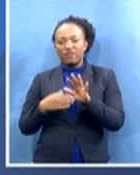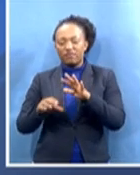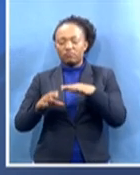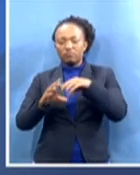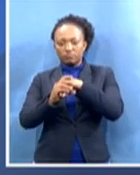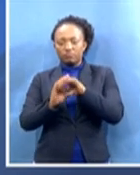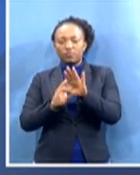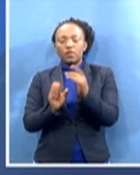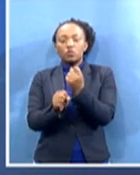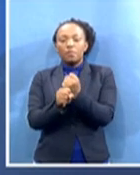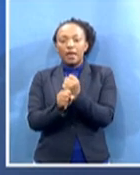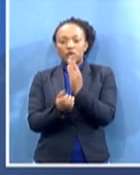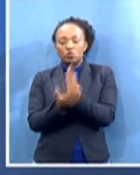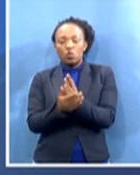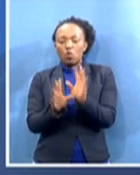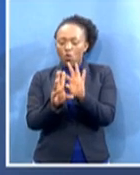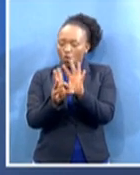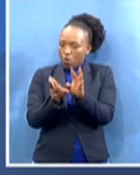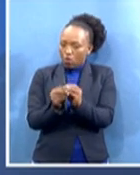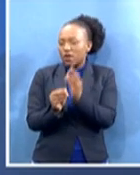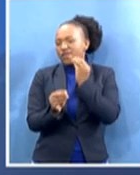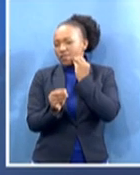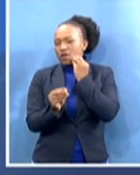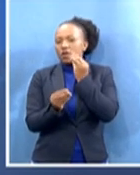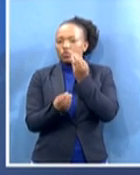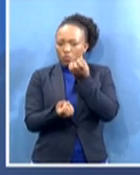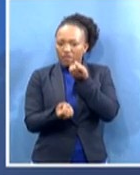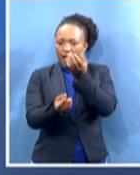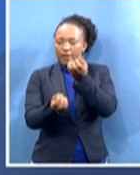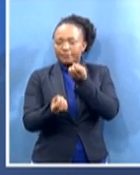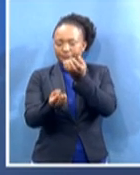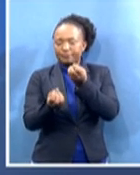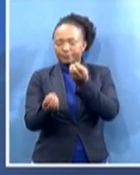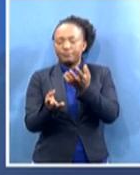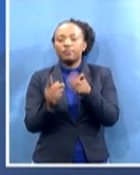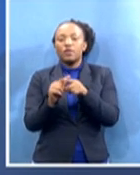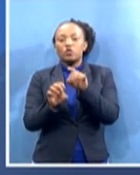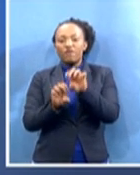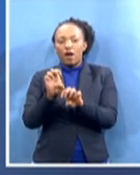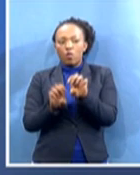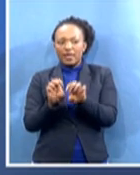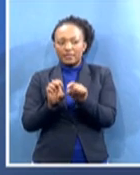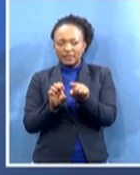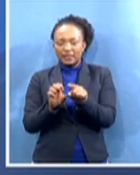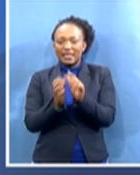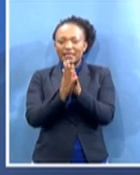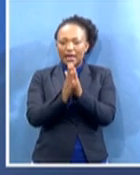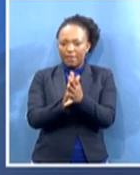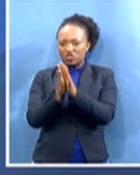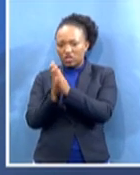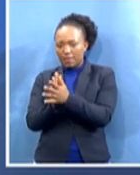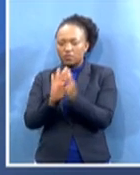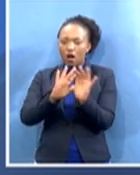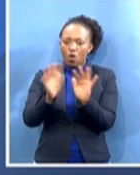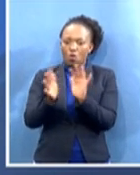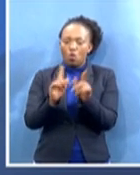are provided to make the evaluation of damages for those who live around the volcano.